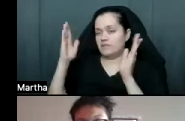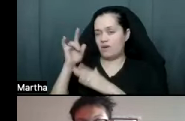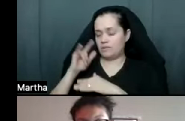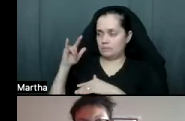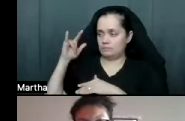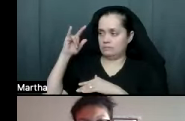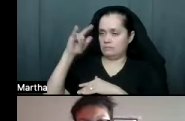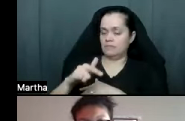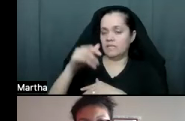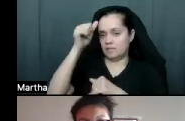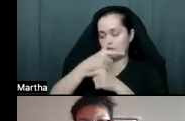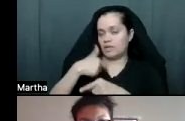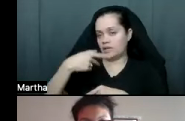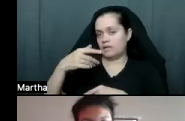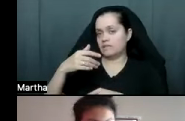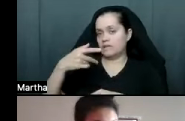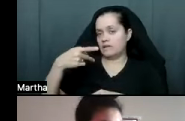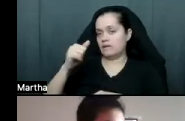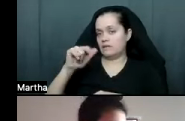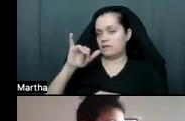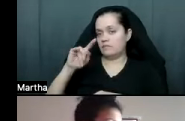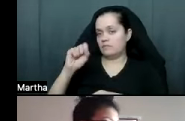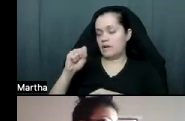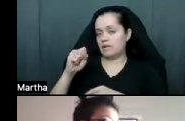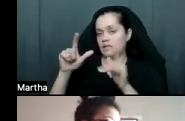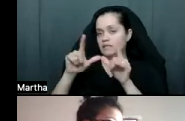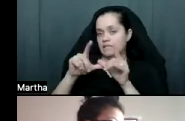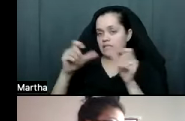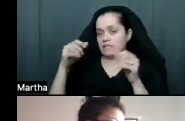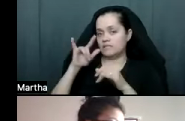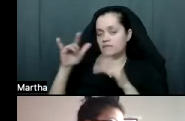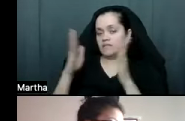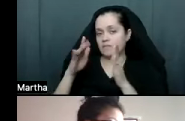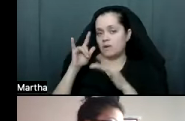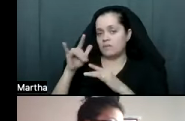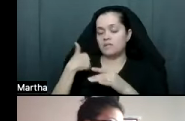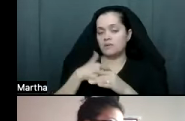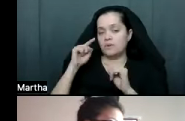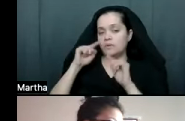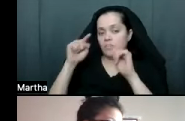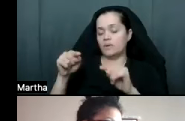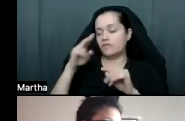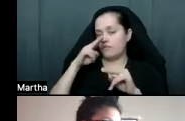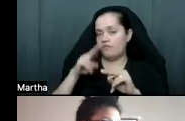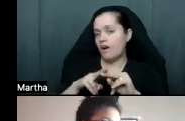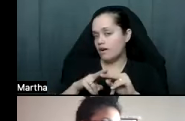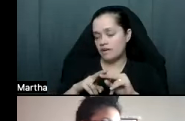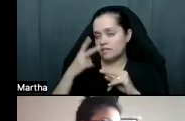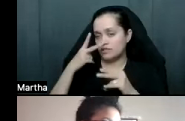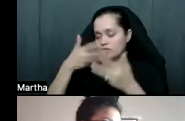brother has a pilot's license to fly small planes. And we went up just for fun and to look